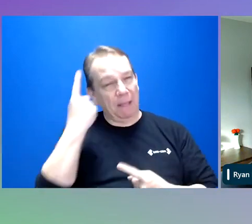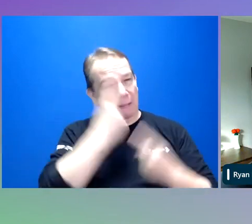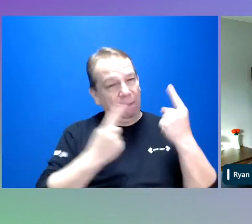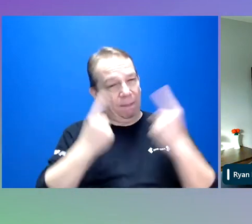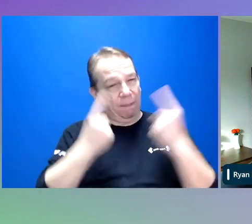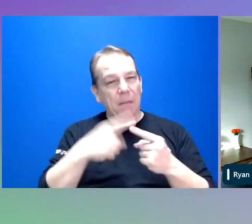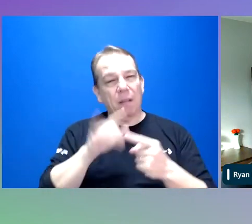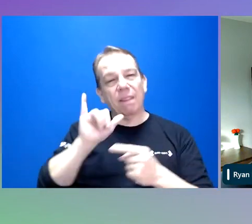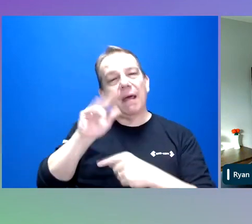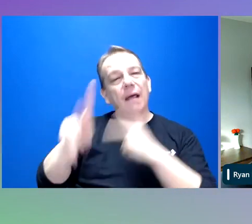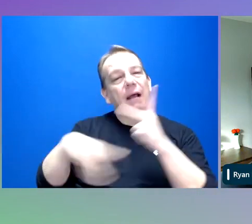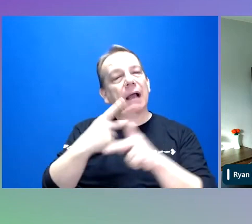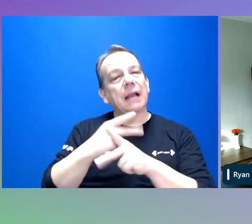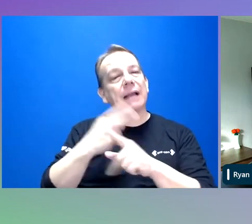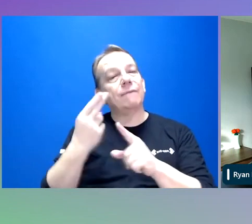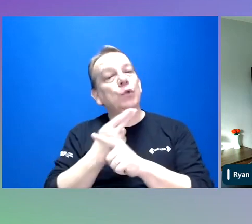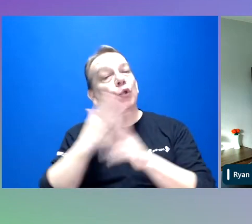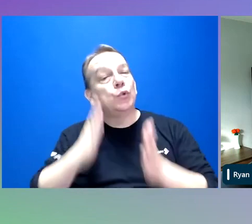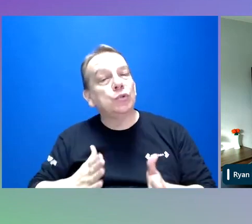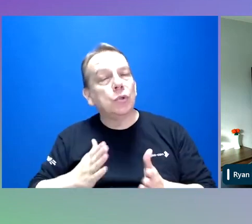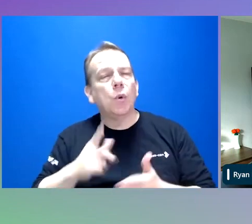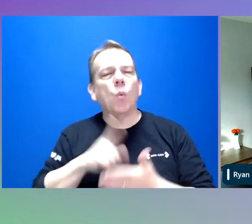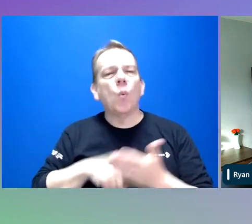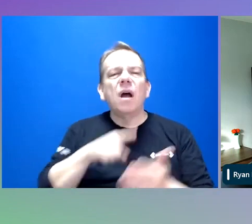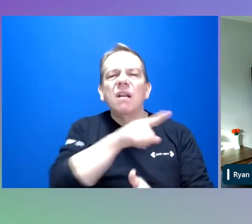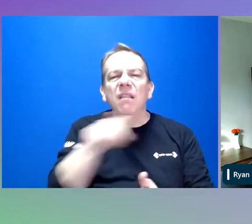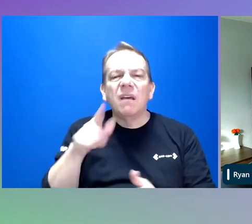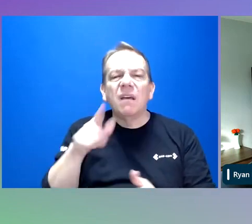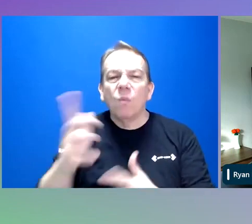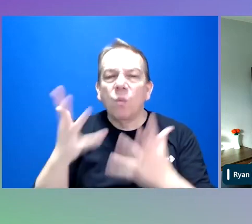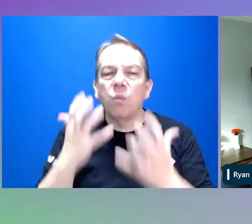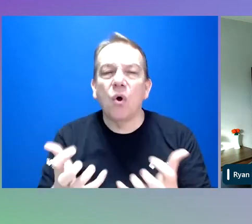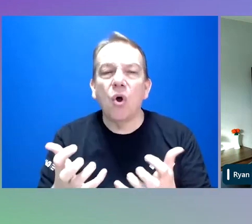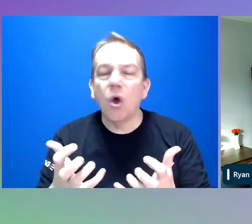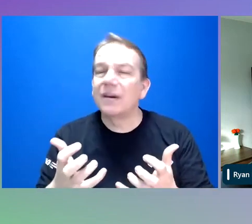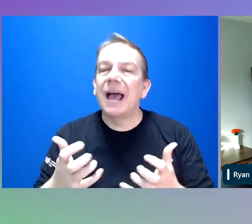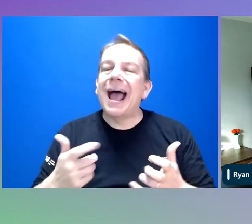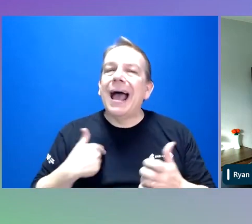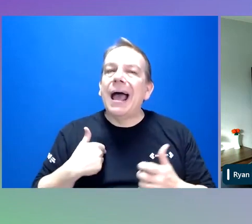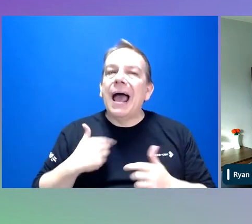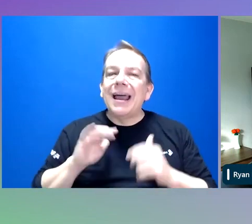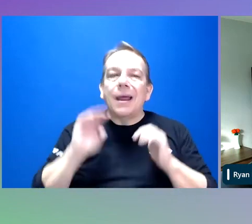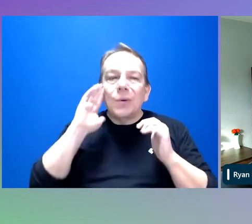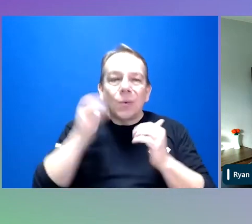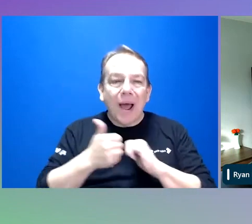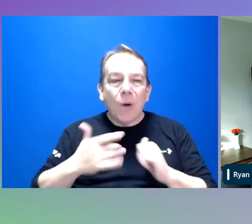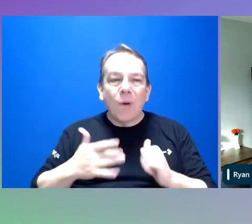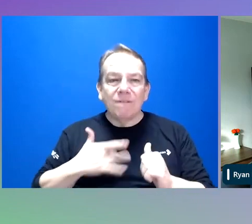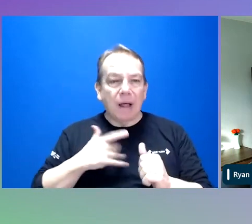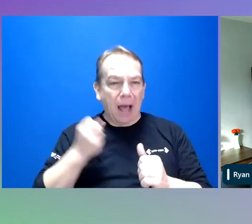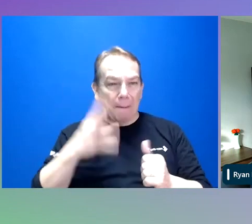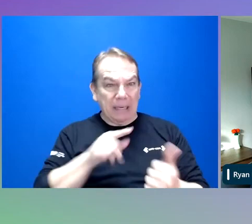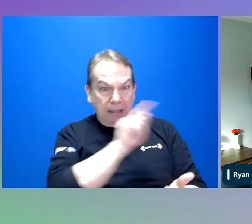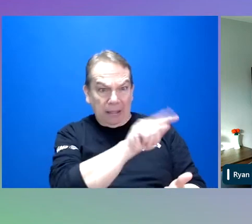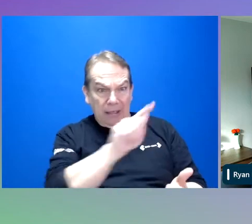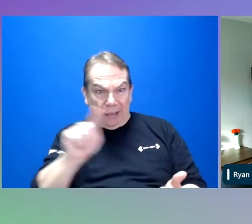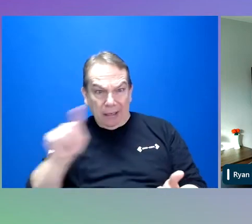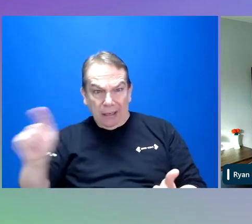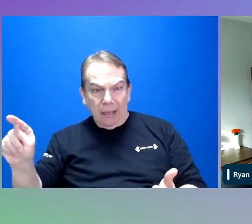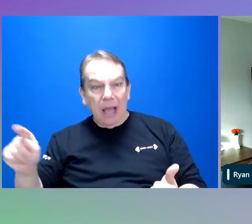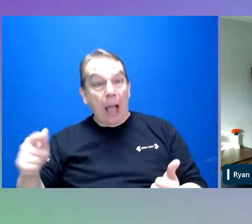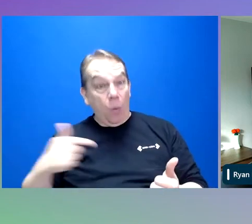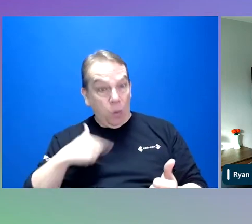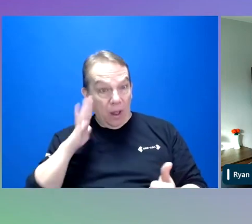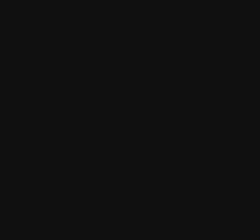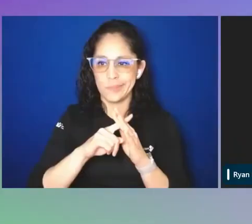these kinds of users like and what do they want, you're going to get into trouble really quickly. And you're going to start making mistakes, and